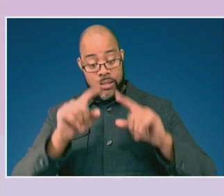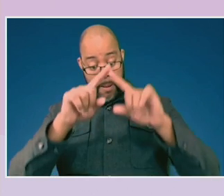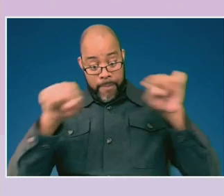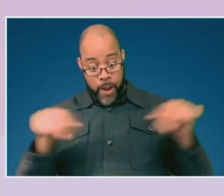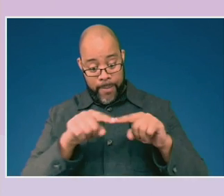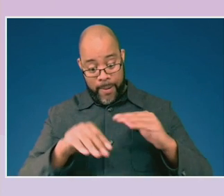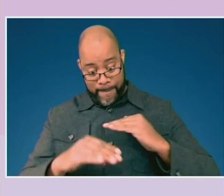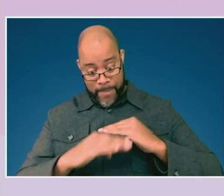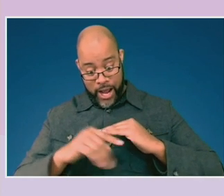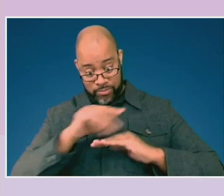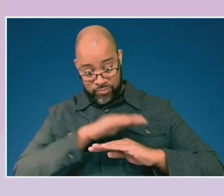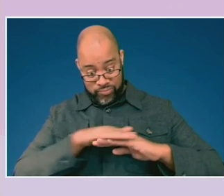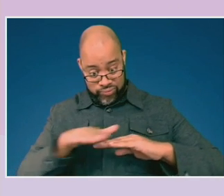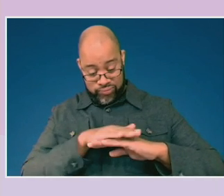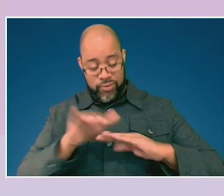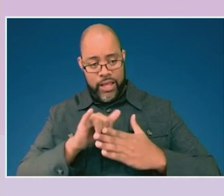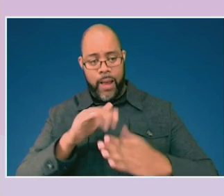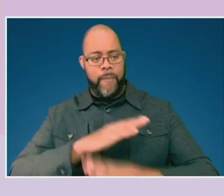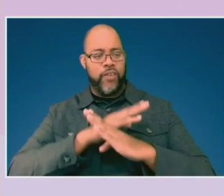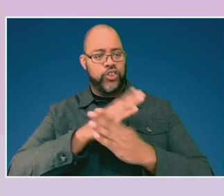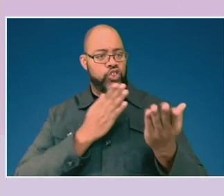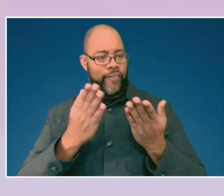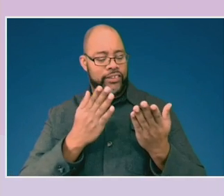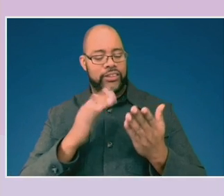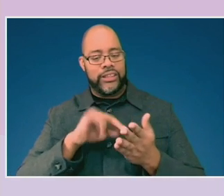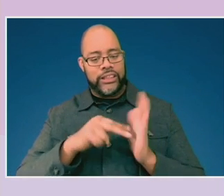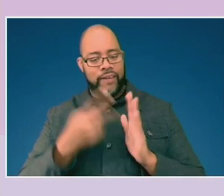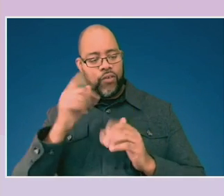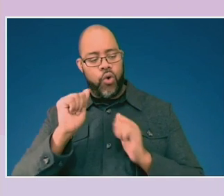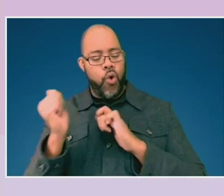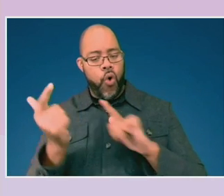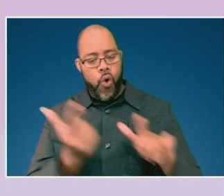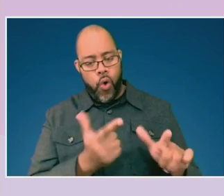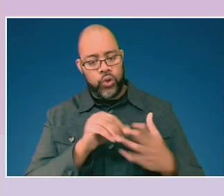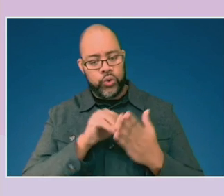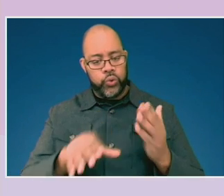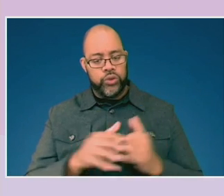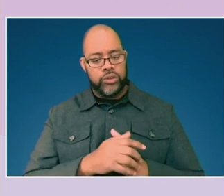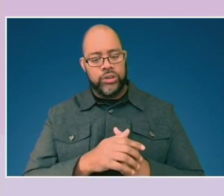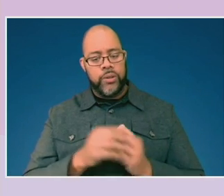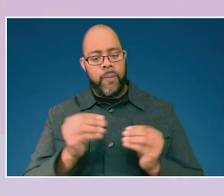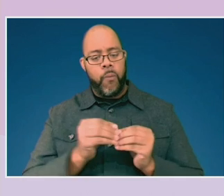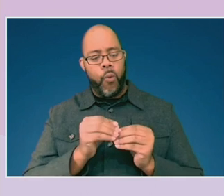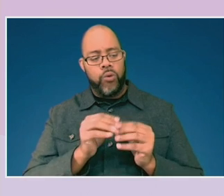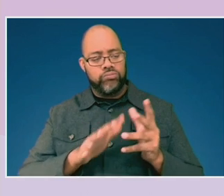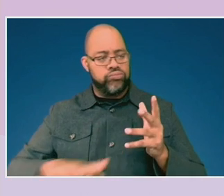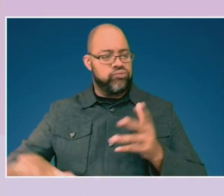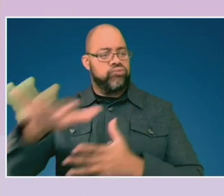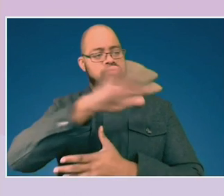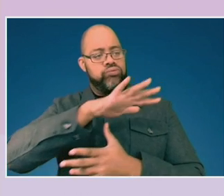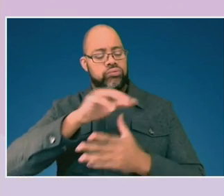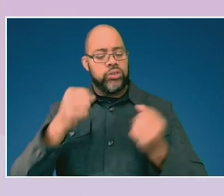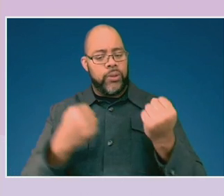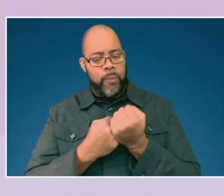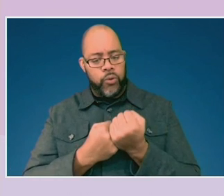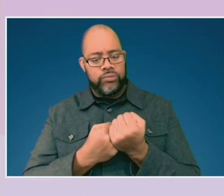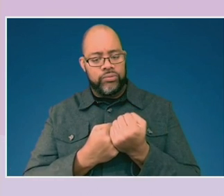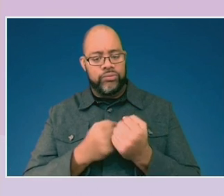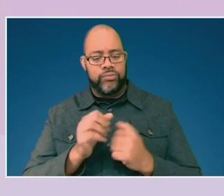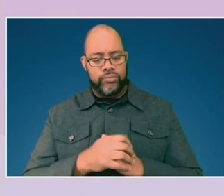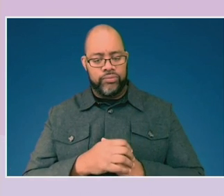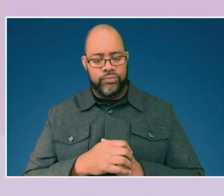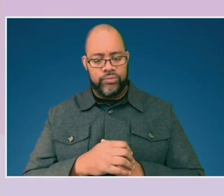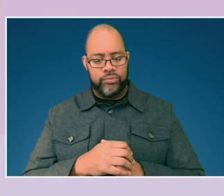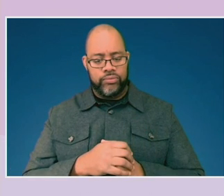really where some of our prevention services that are intended for all students, so your more universal supports, come into play.